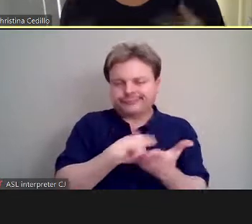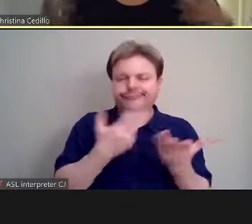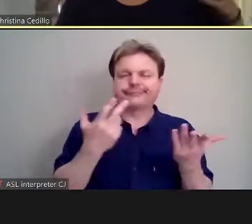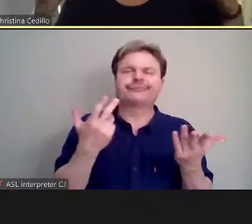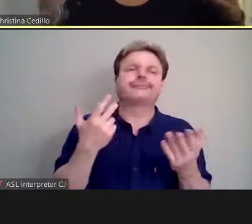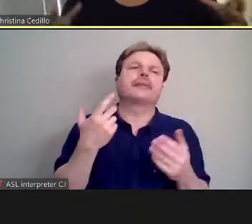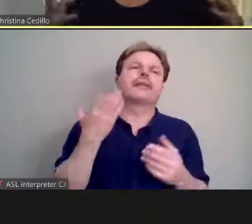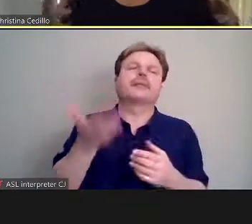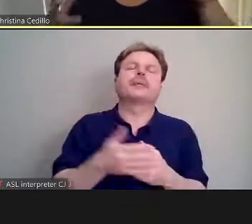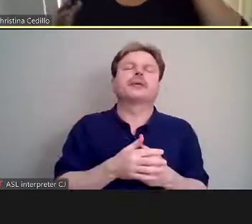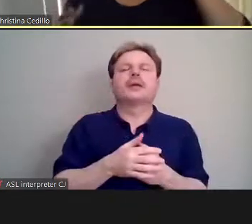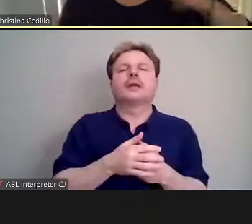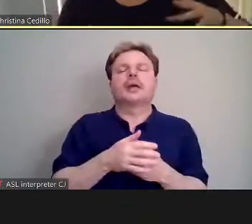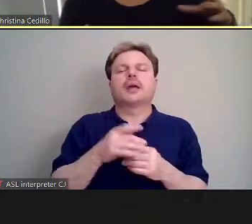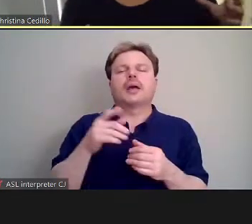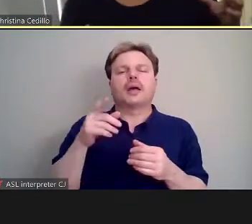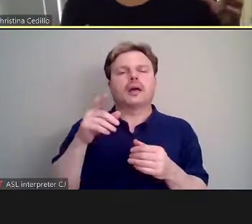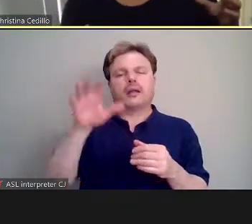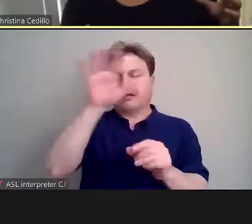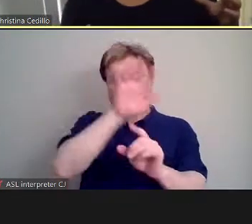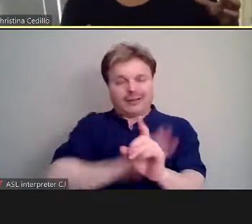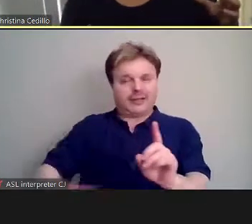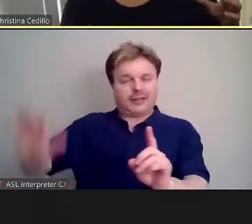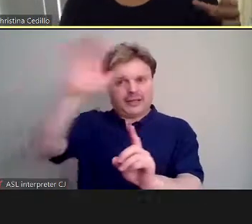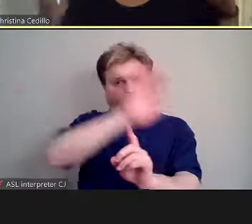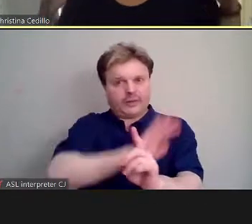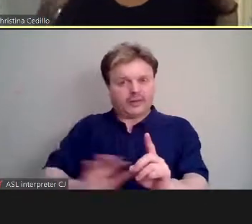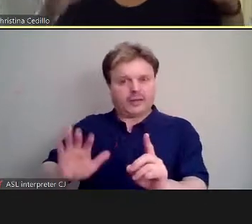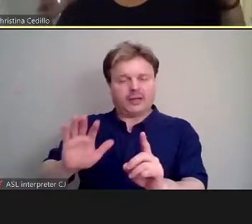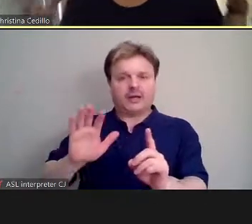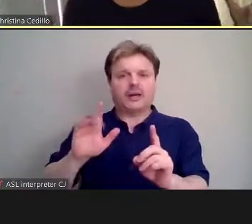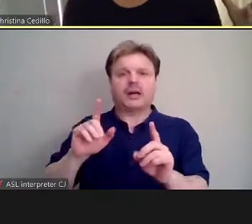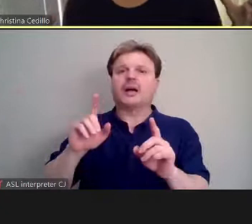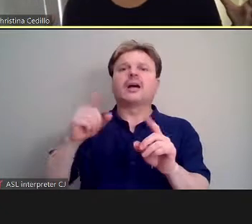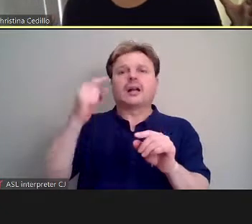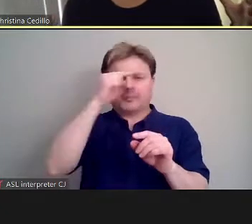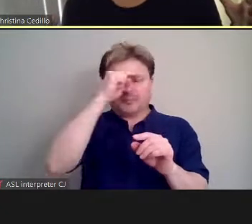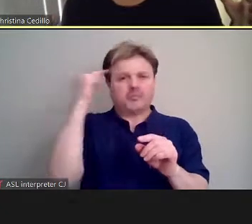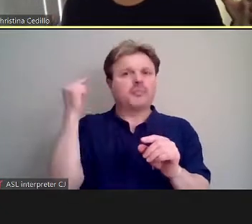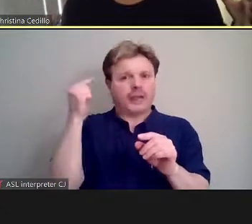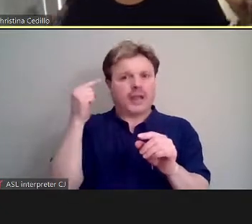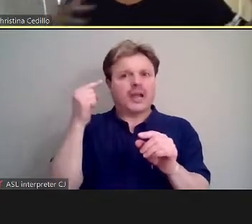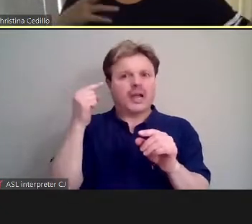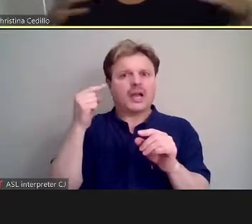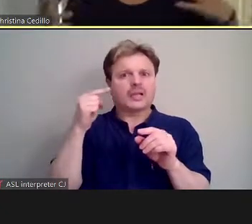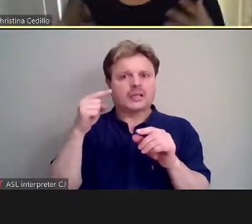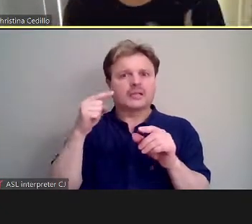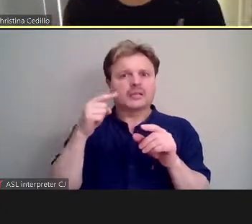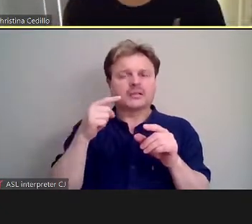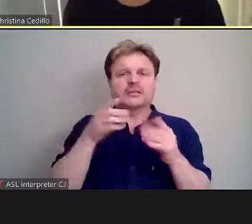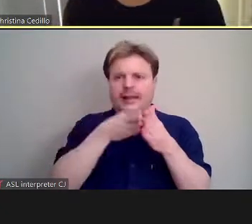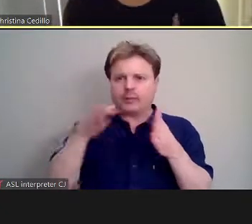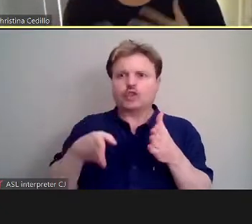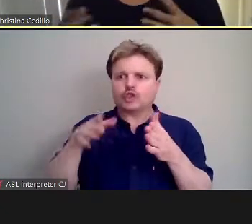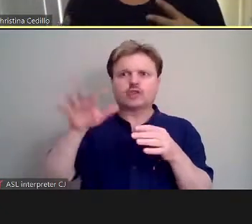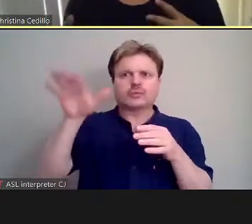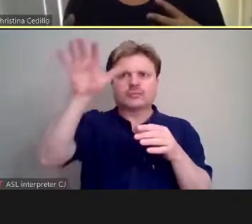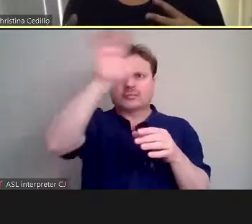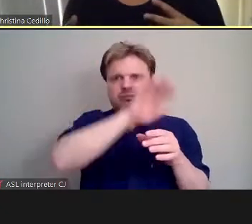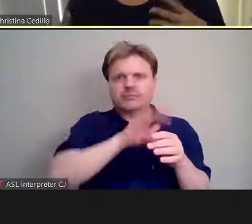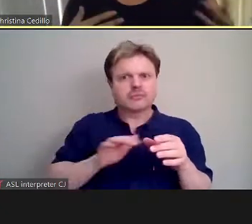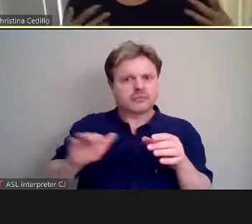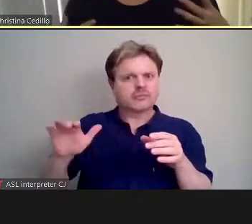it was in the middle of several Black neighborhoods. And then thinking about